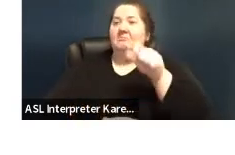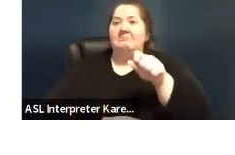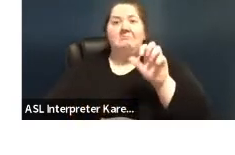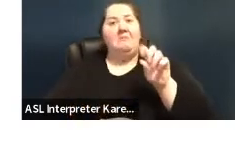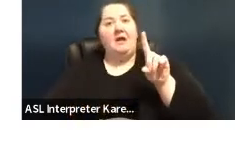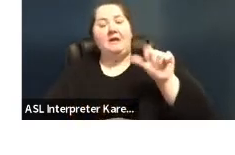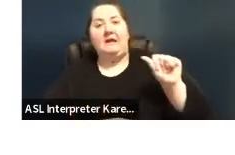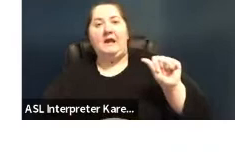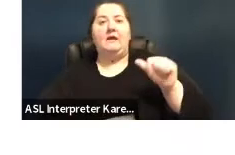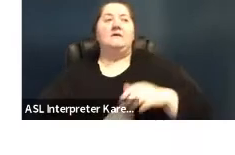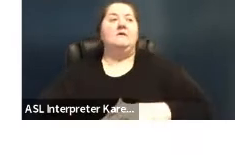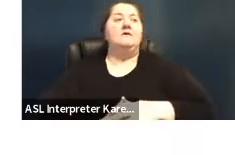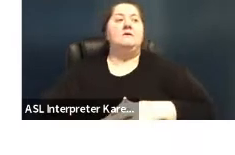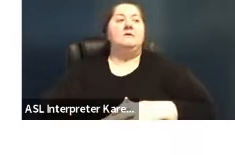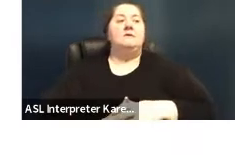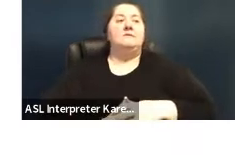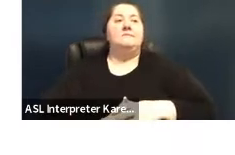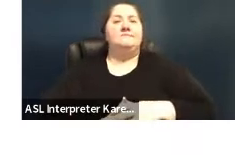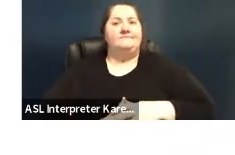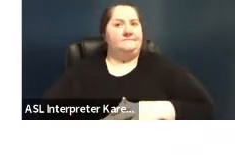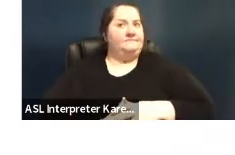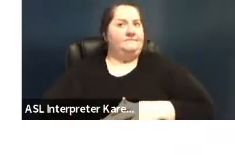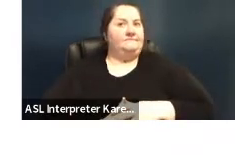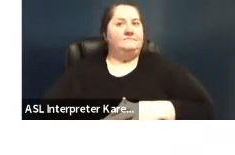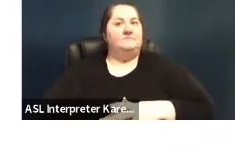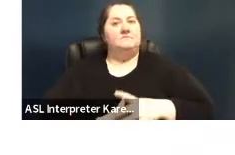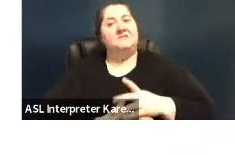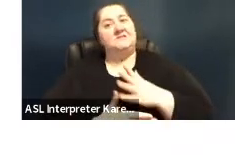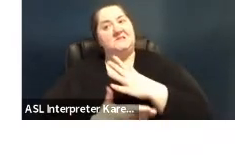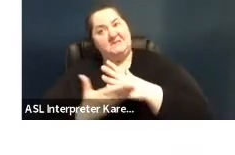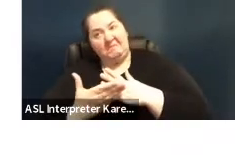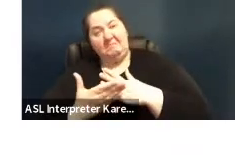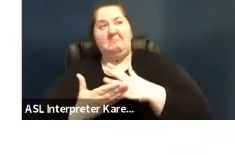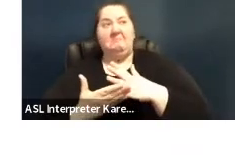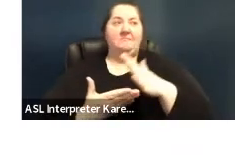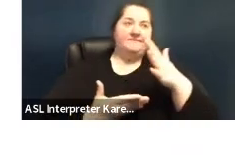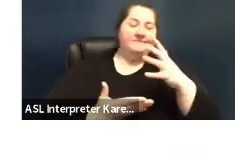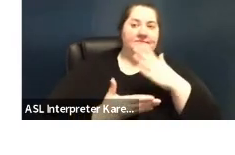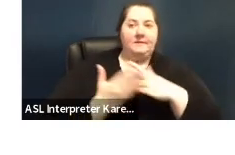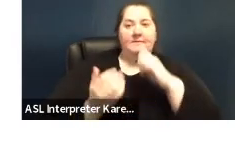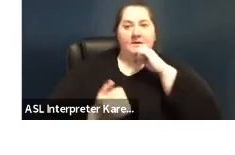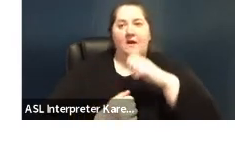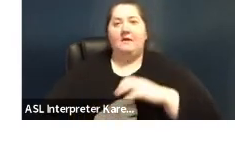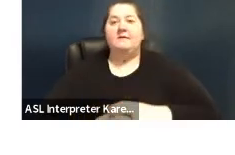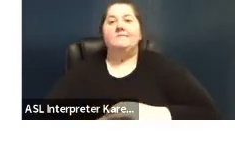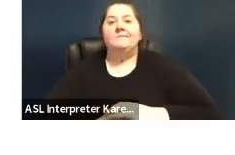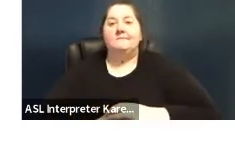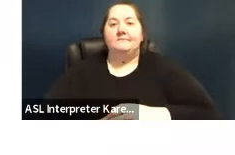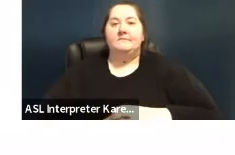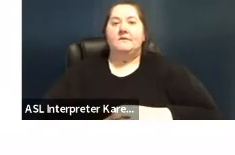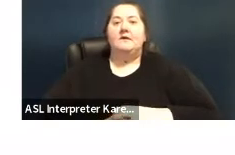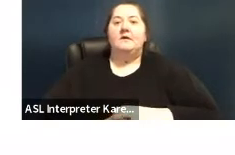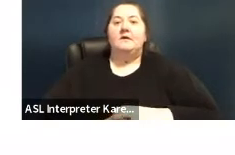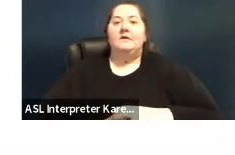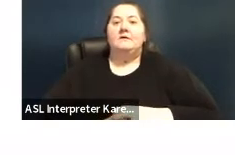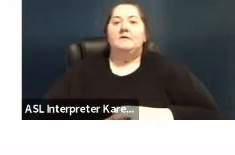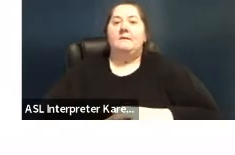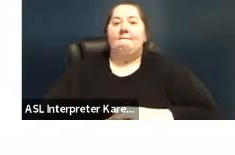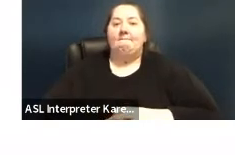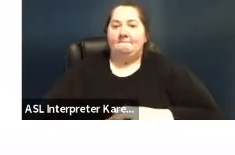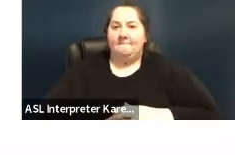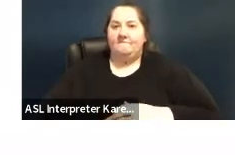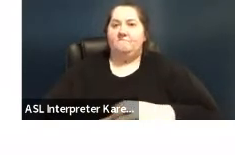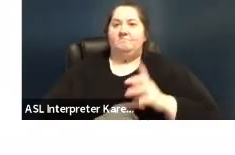ADA and to what extent they are or are not. So now we want to just sort of run through on